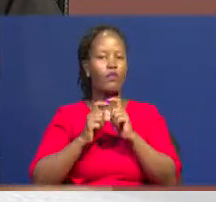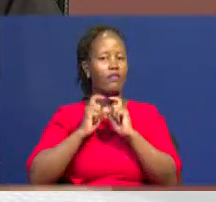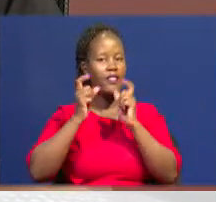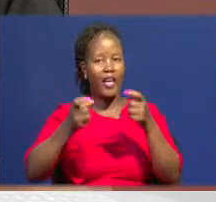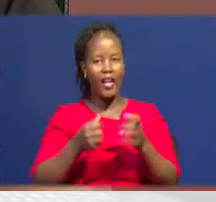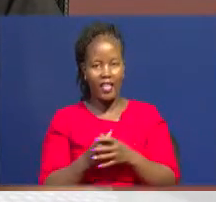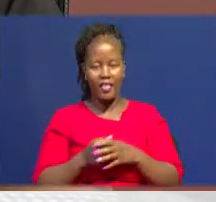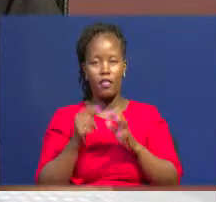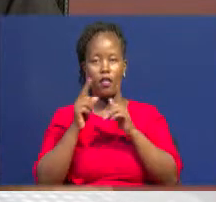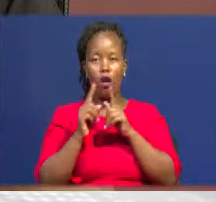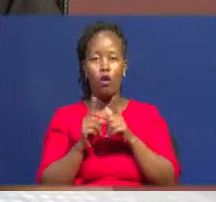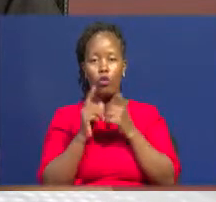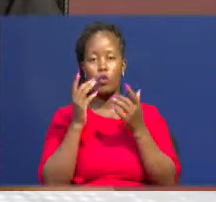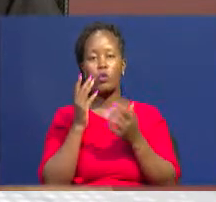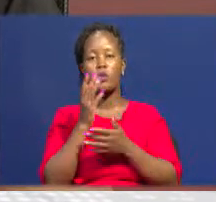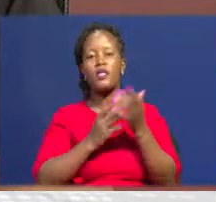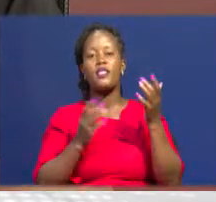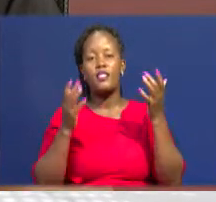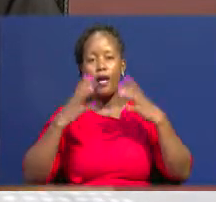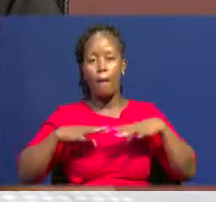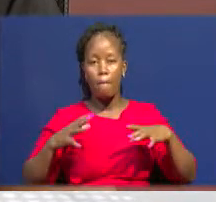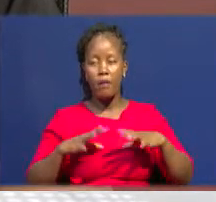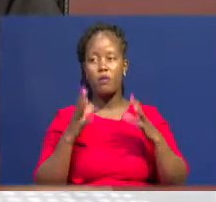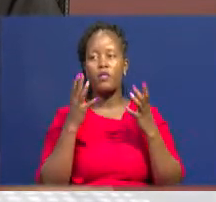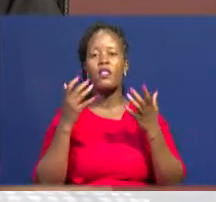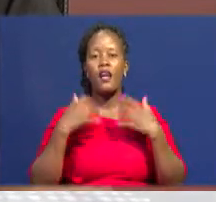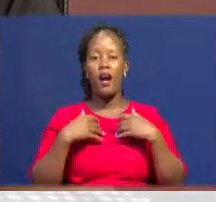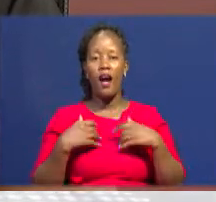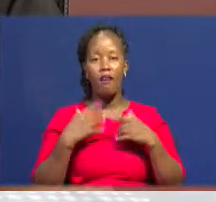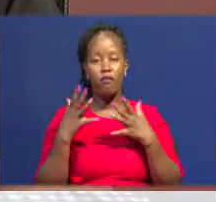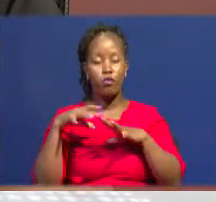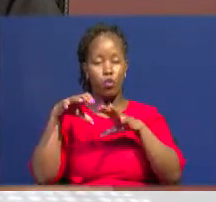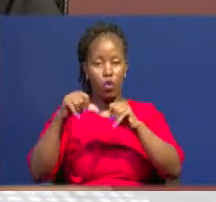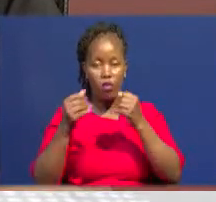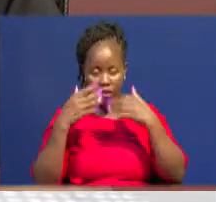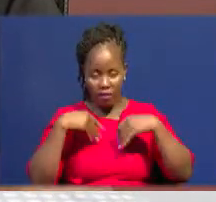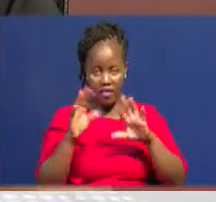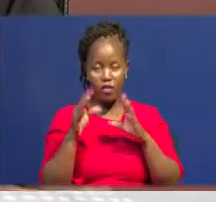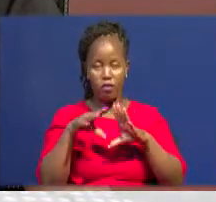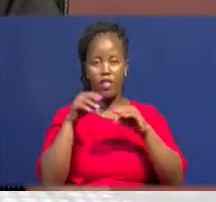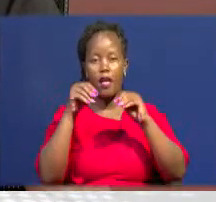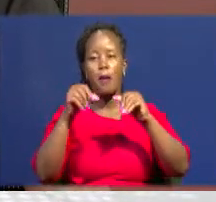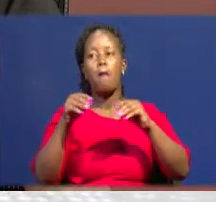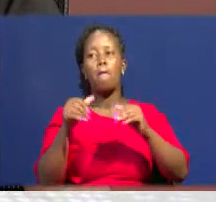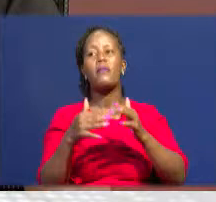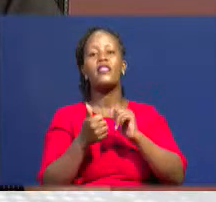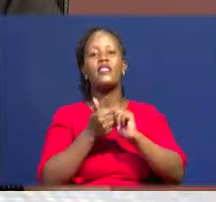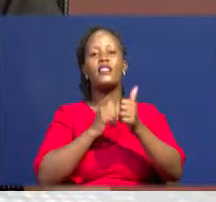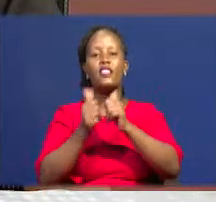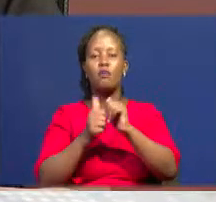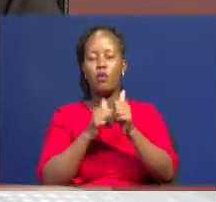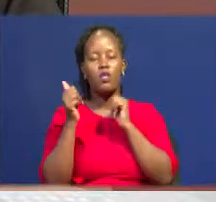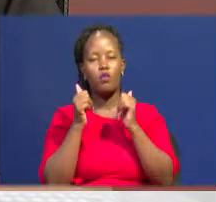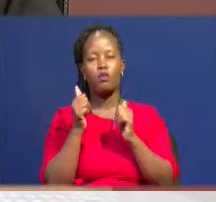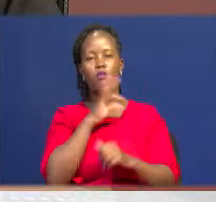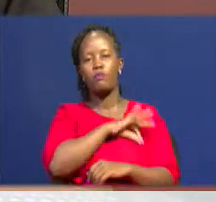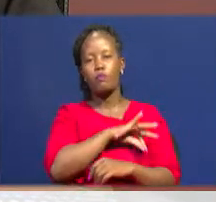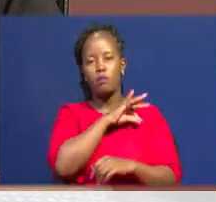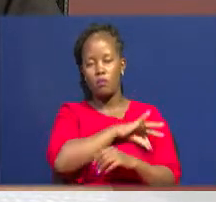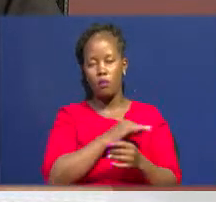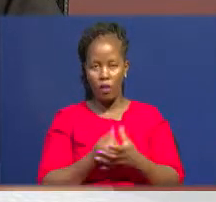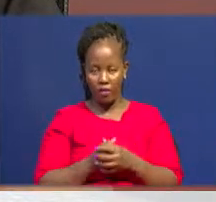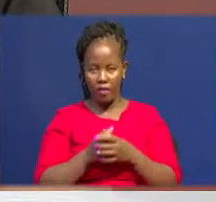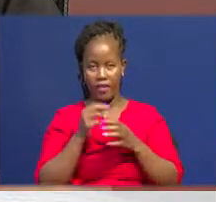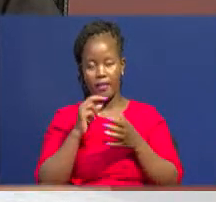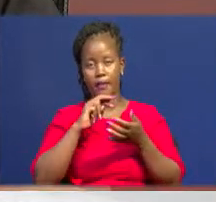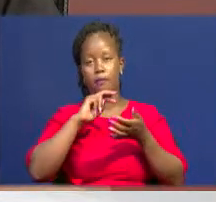we have actually seen some people now take up the beach version of the sport to be like their main sport. So